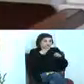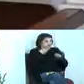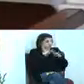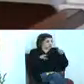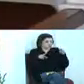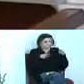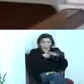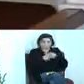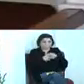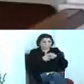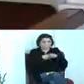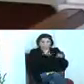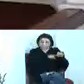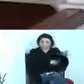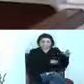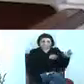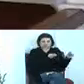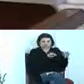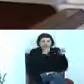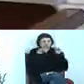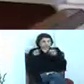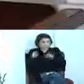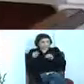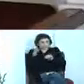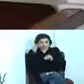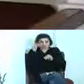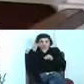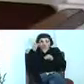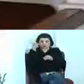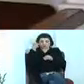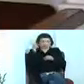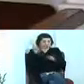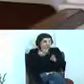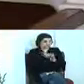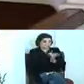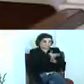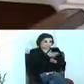You can't move before God moves you.